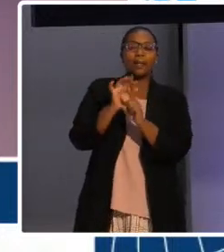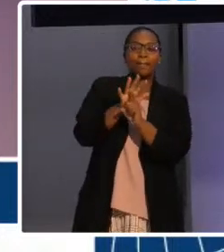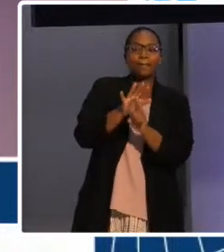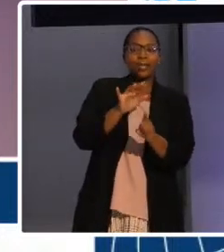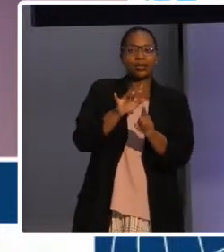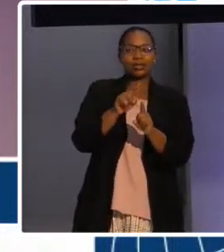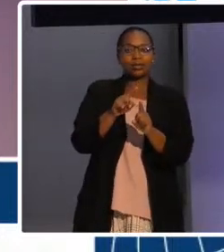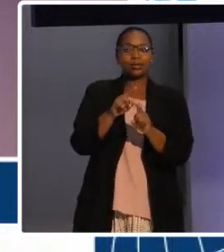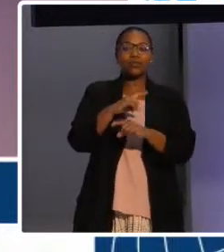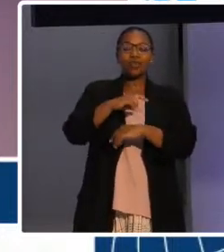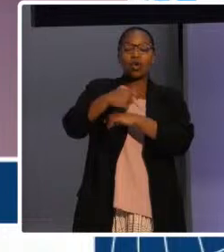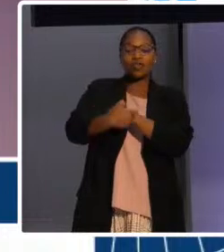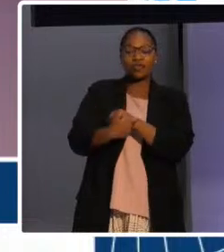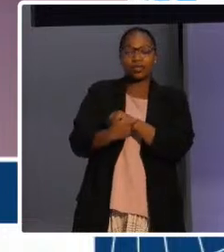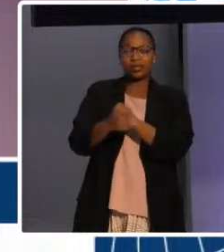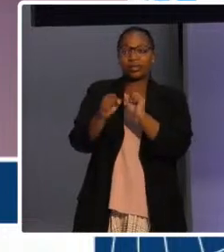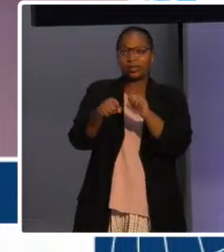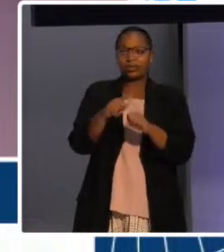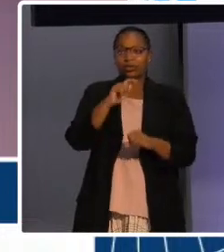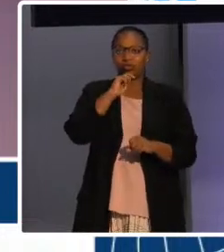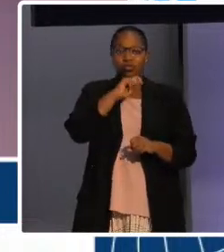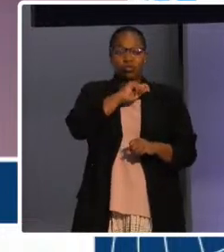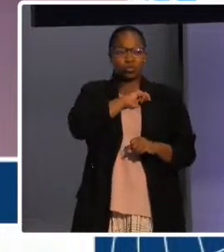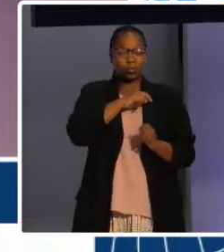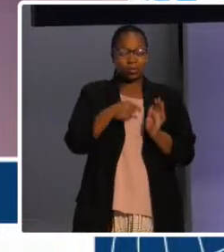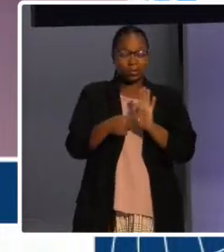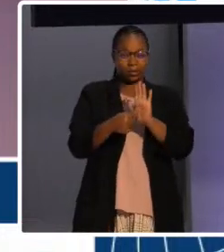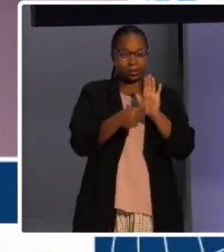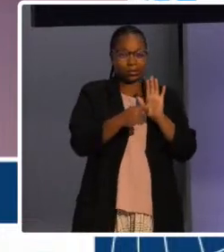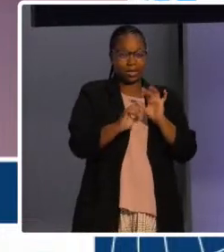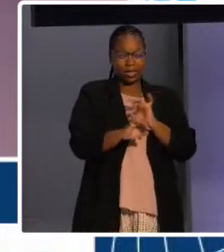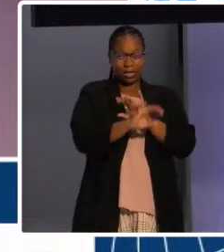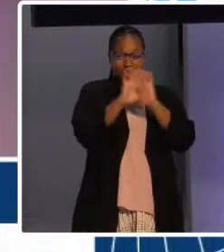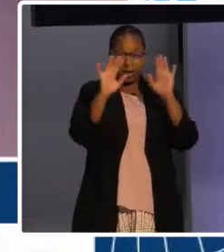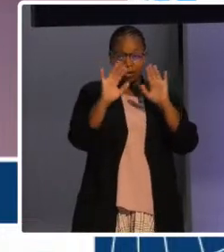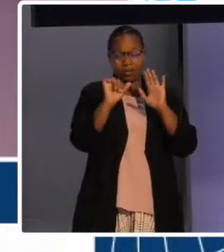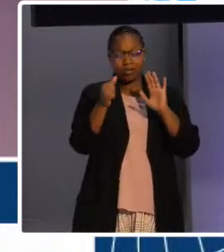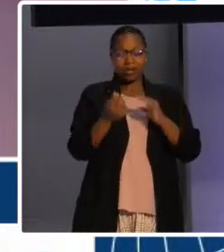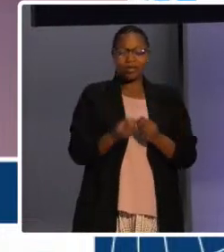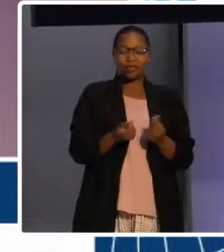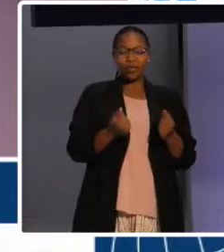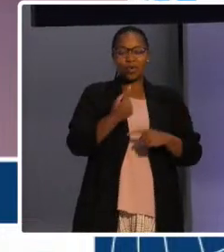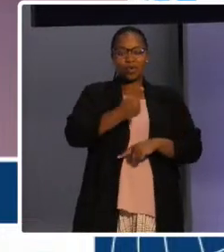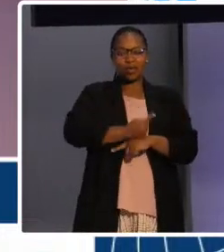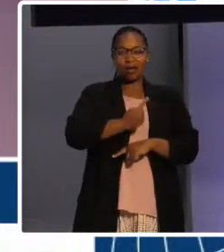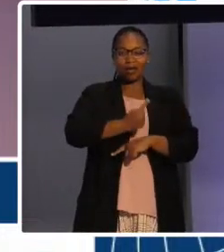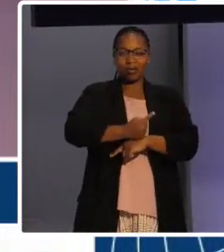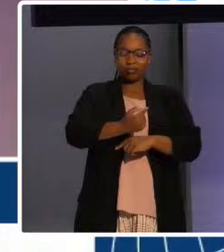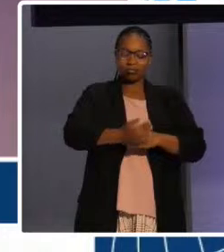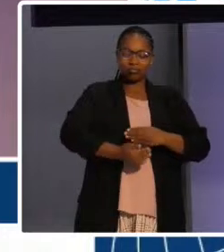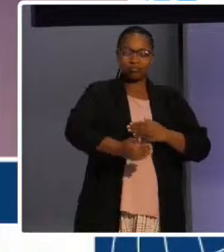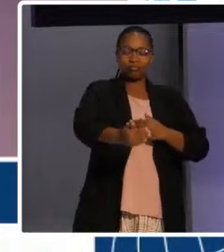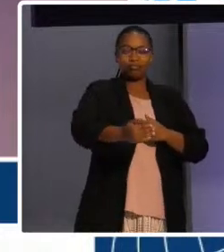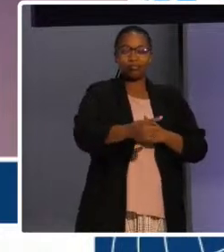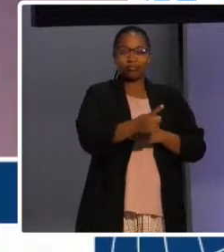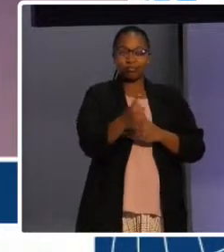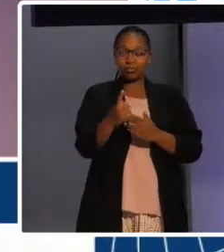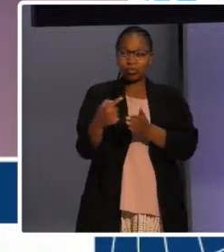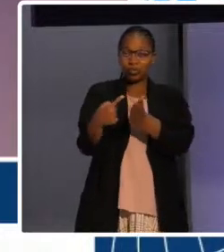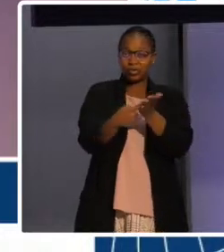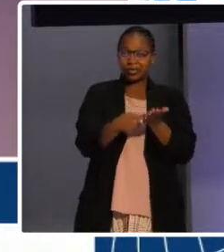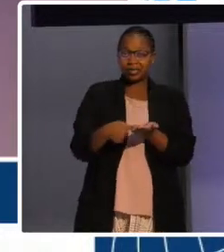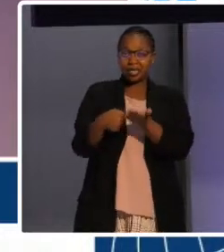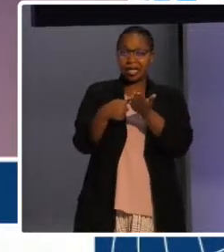is evident that over the next few days, you will discuss and identify how